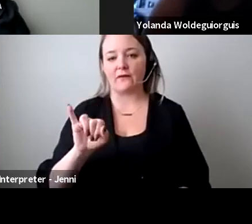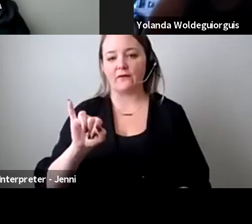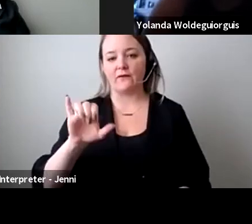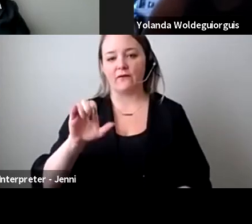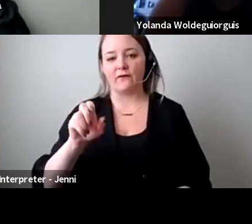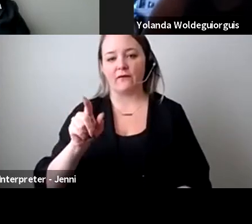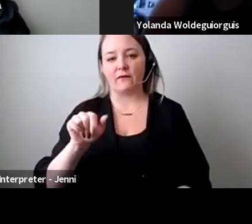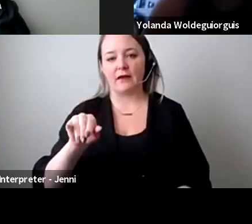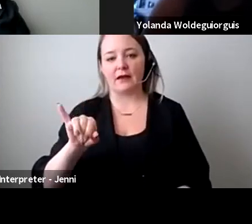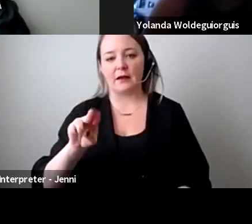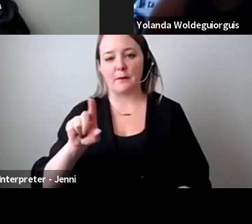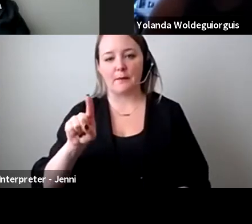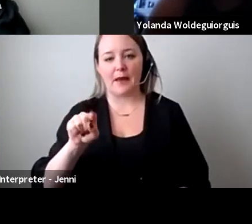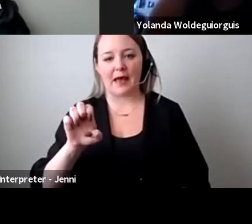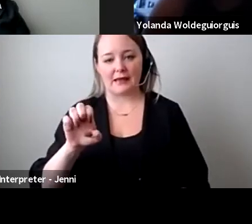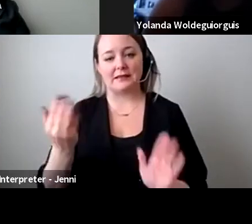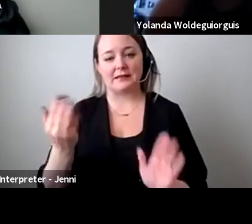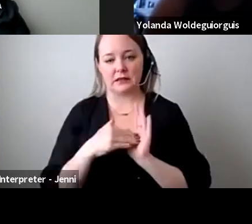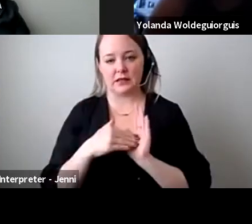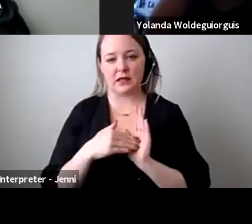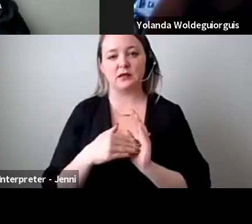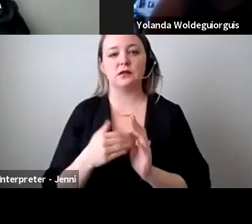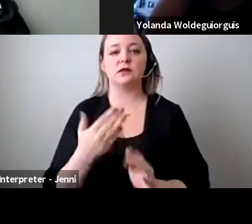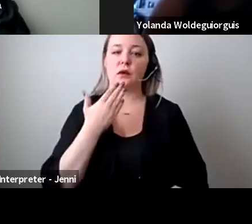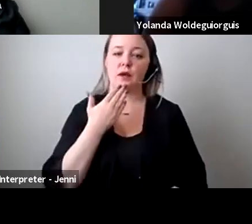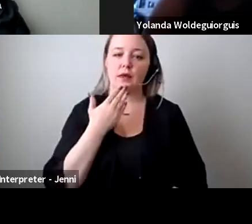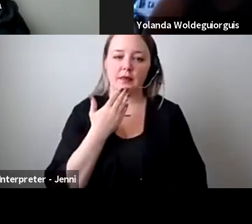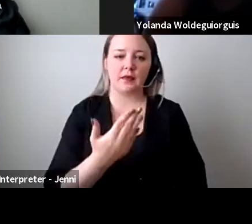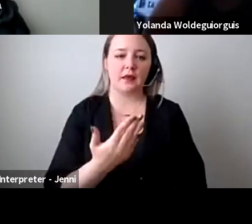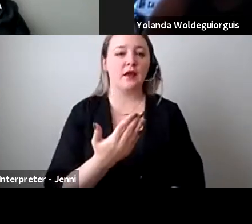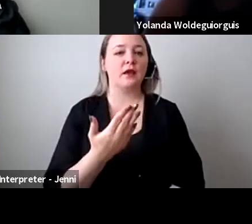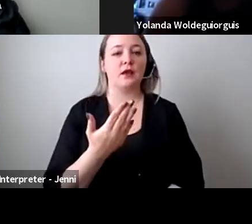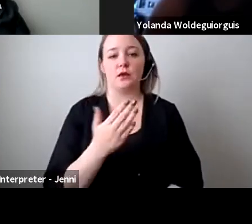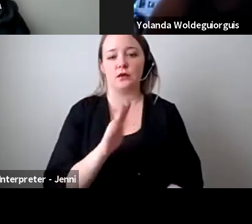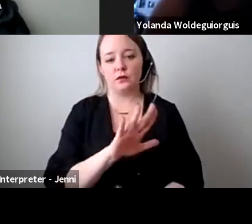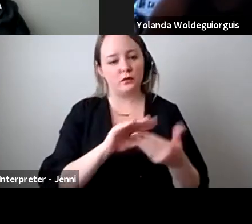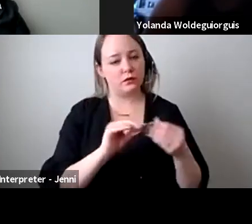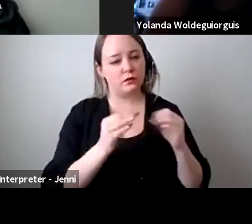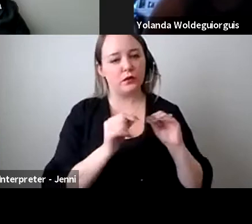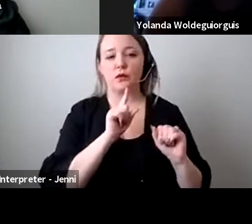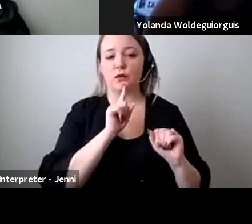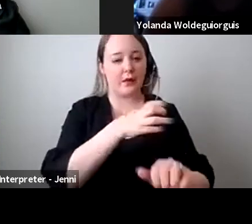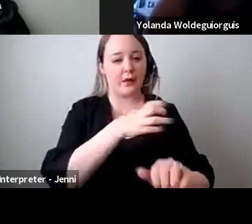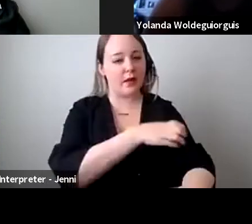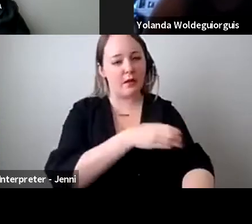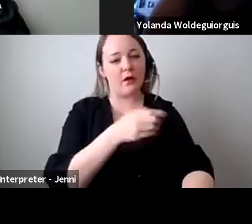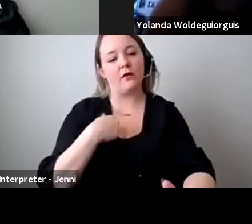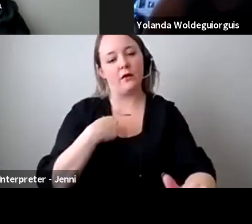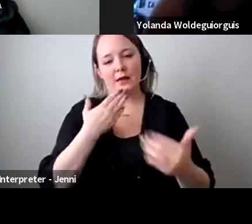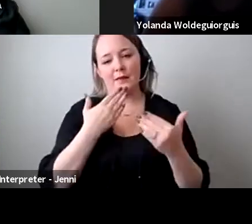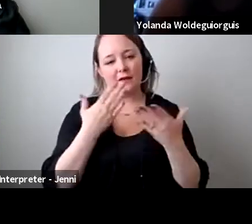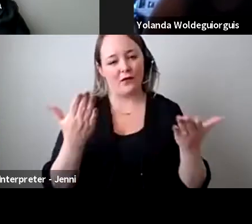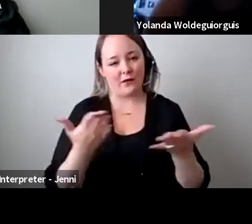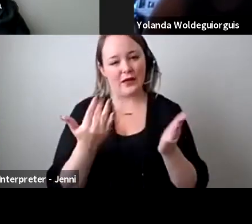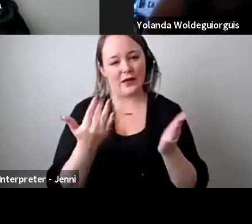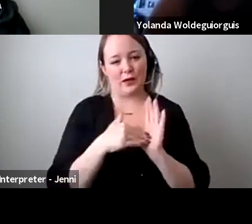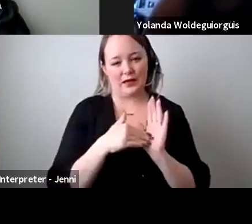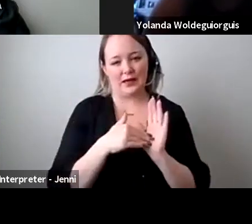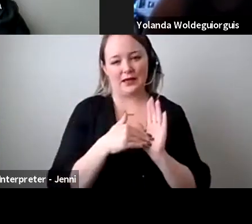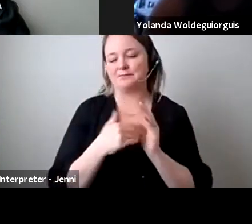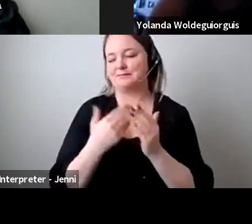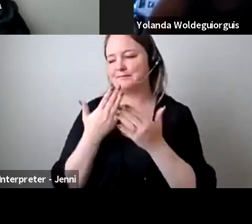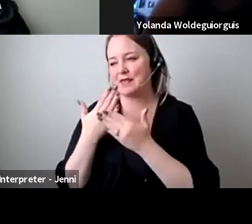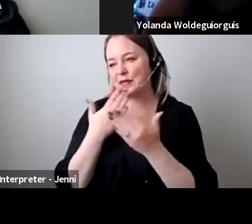And thank you, Charlene. It was very powerful, and I'm thankful to be here again. Thank you. Thank